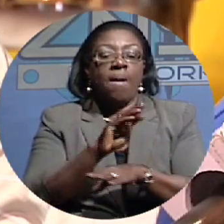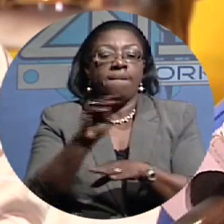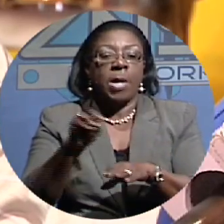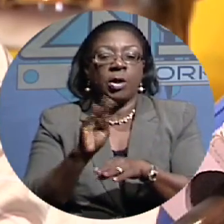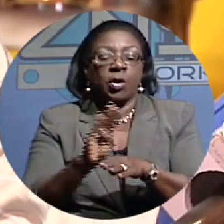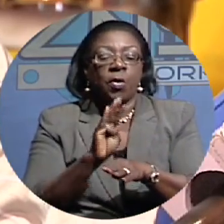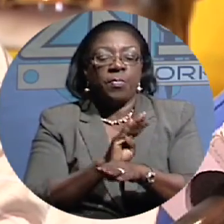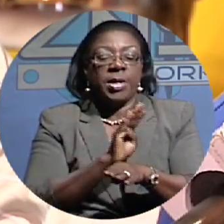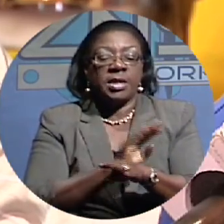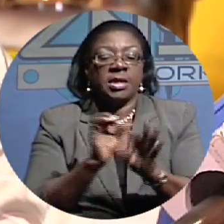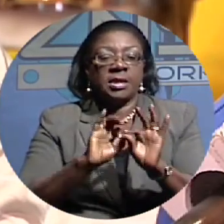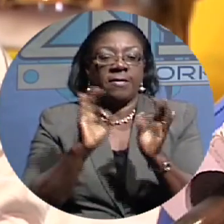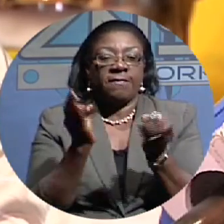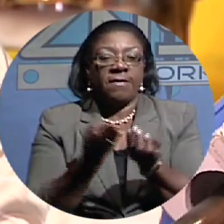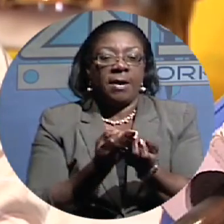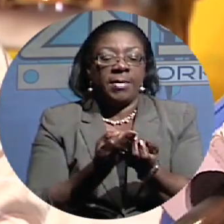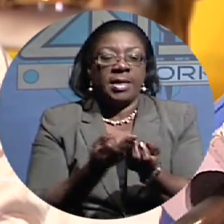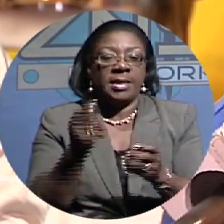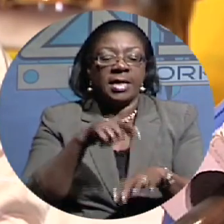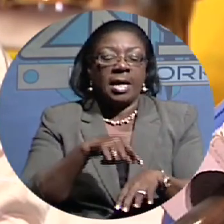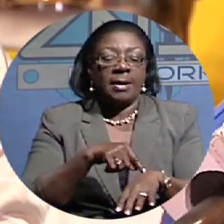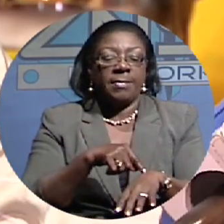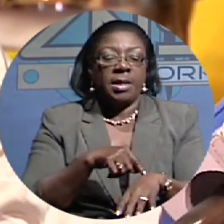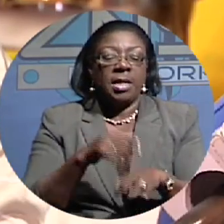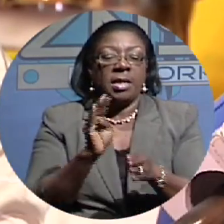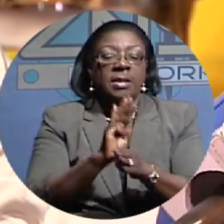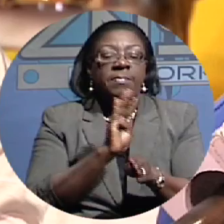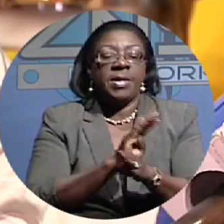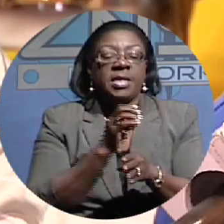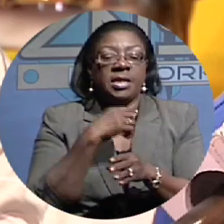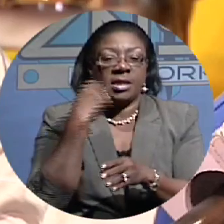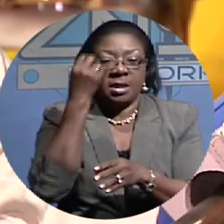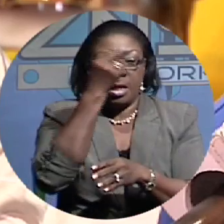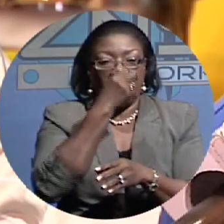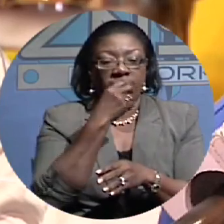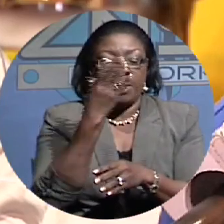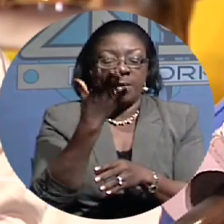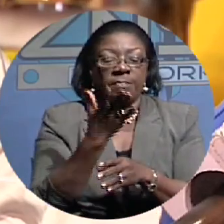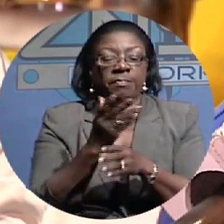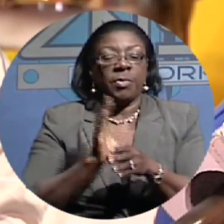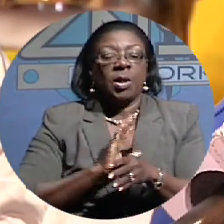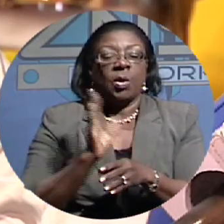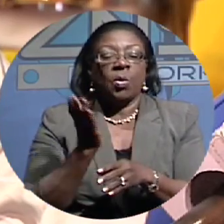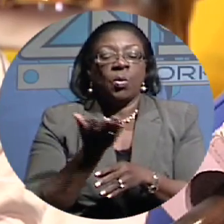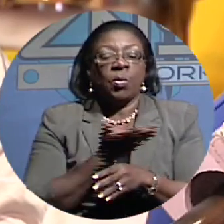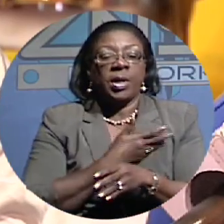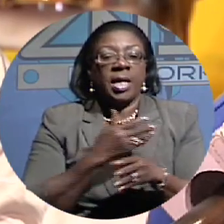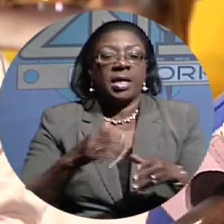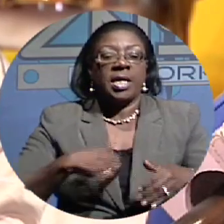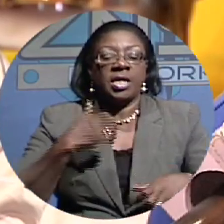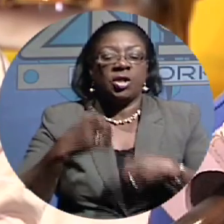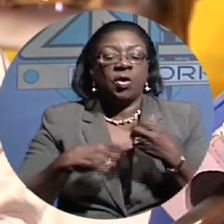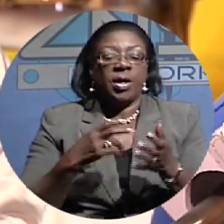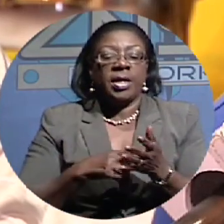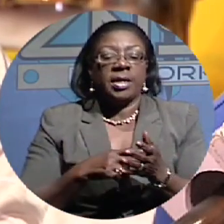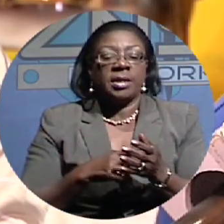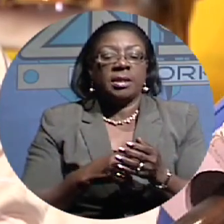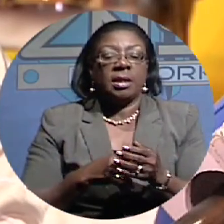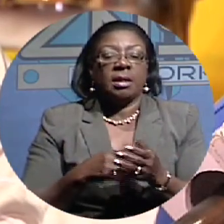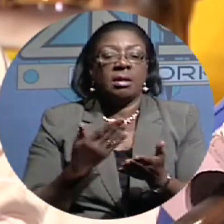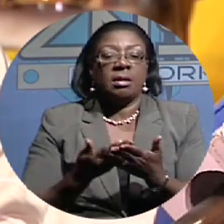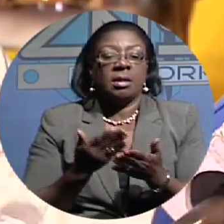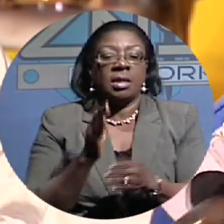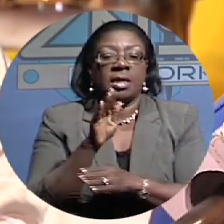a family-oriented environment. The beach is lovely. We can enjoy a very lovely evening